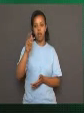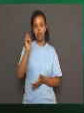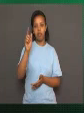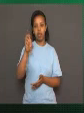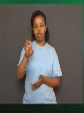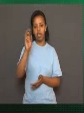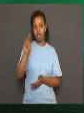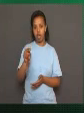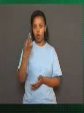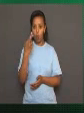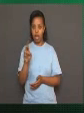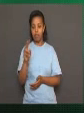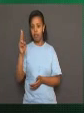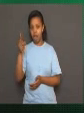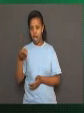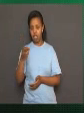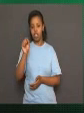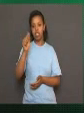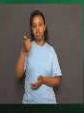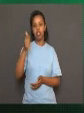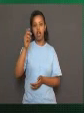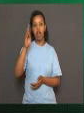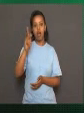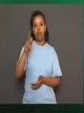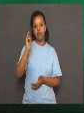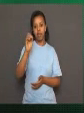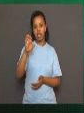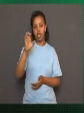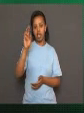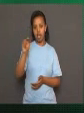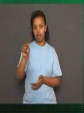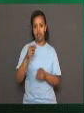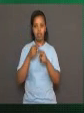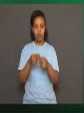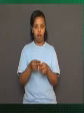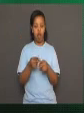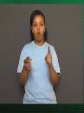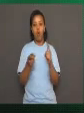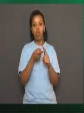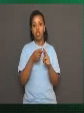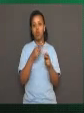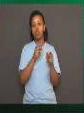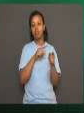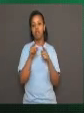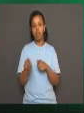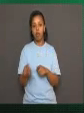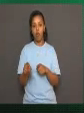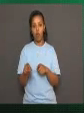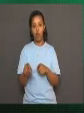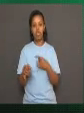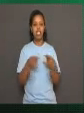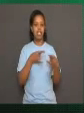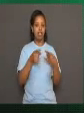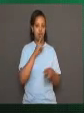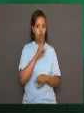or H. sapiens. The second name is the